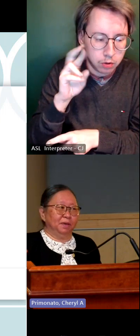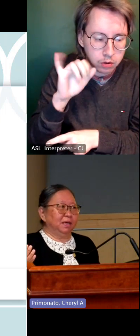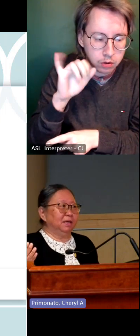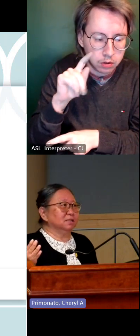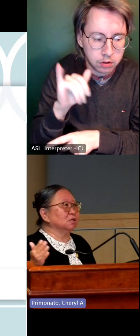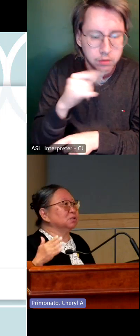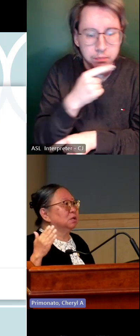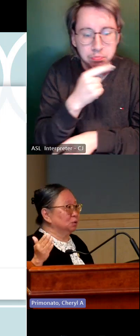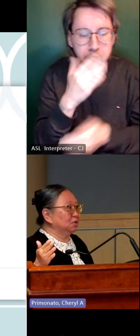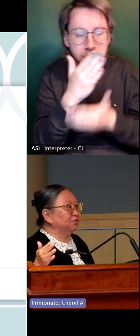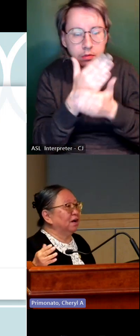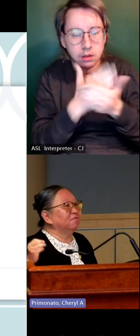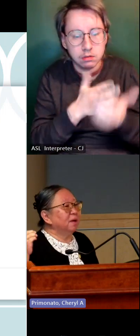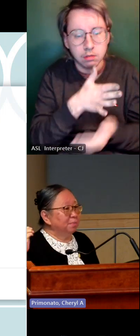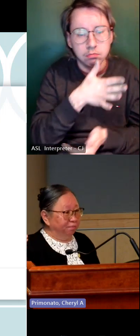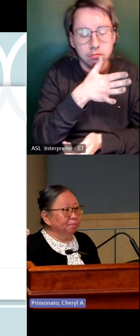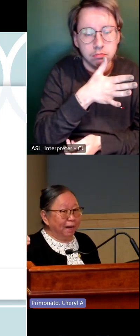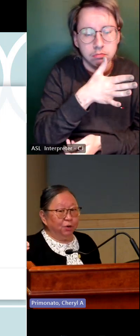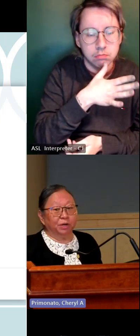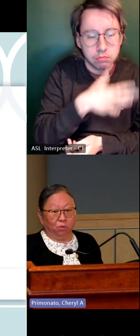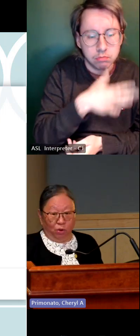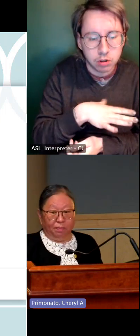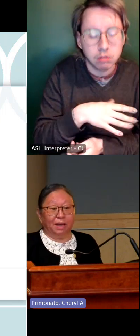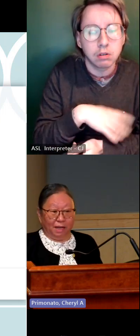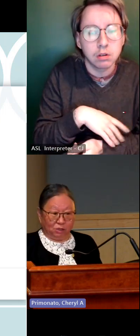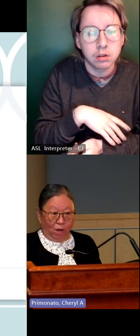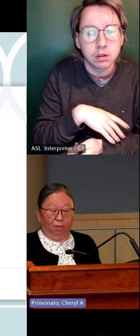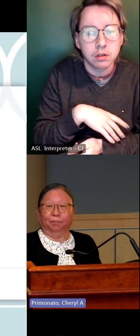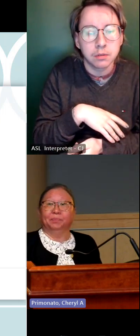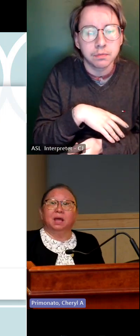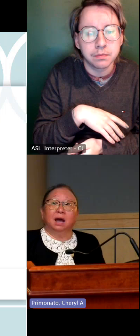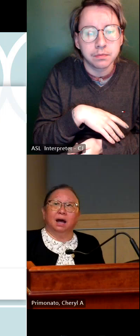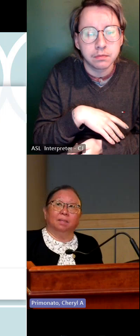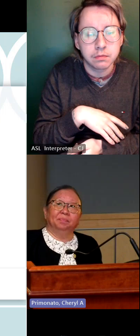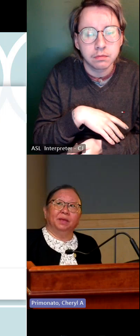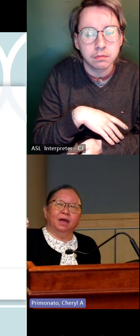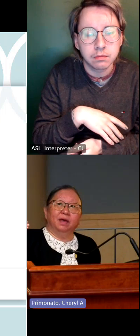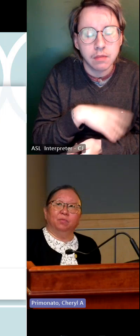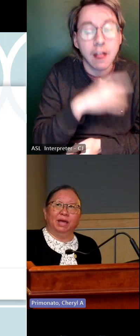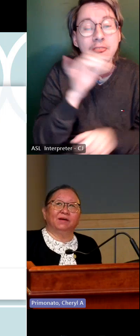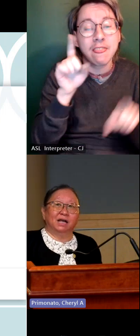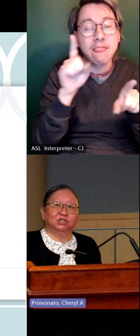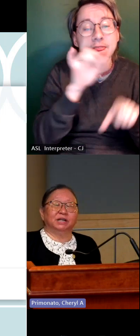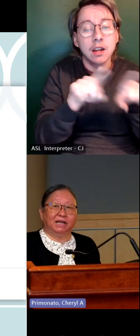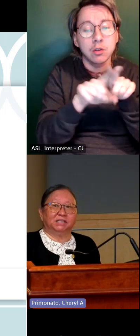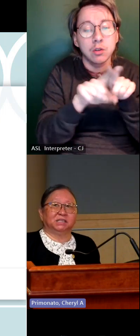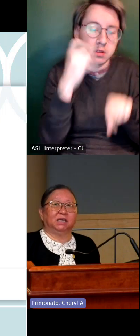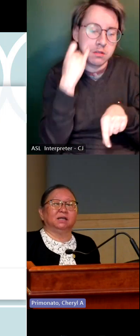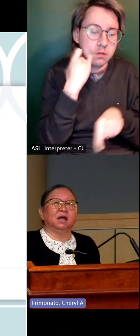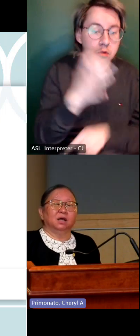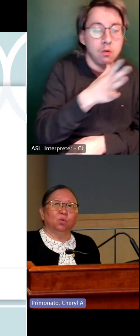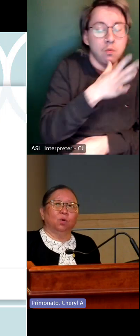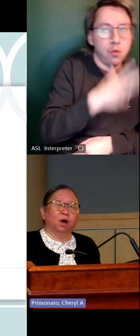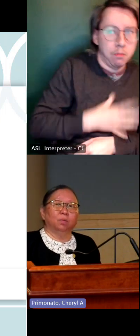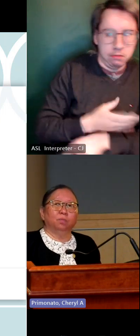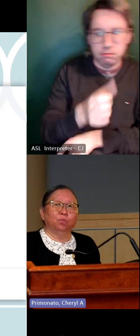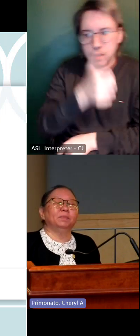that MBE is also inclusive of minority women as well. And then we have